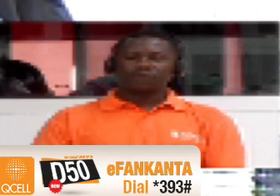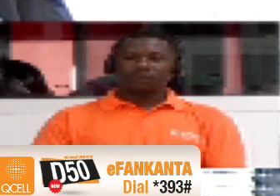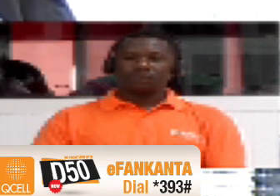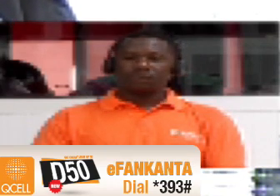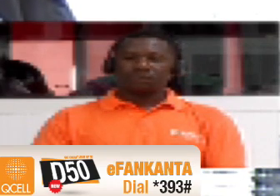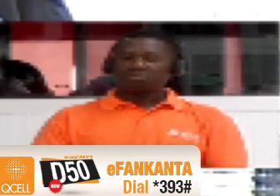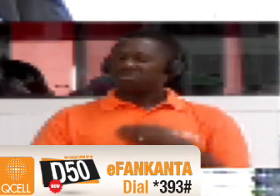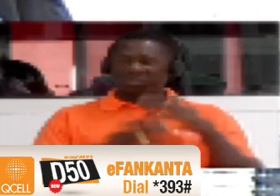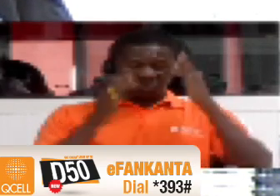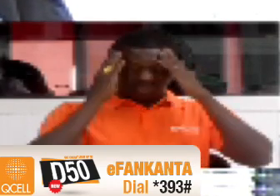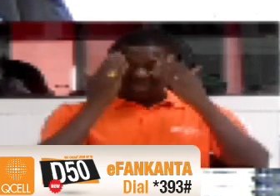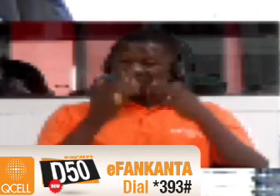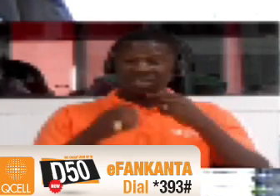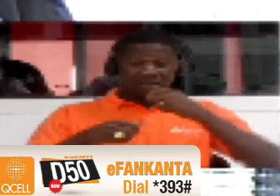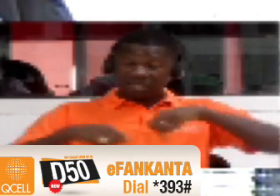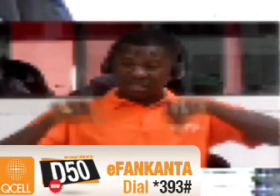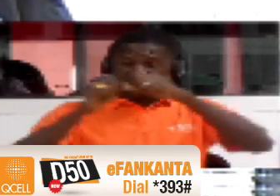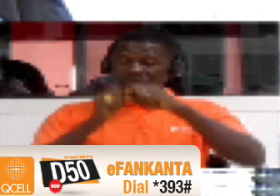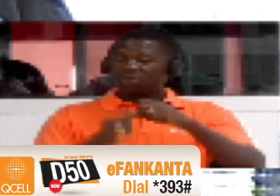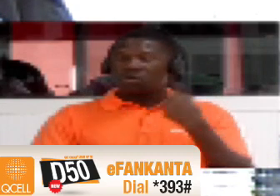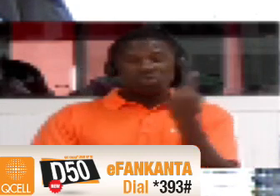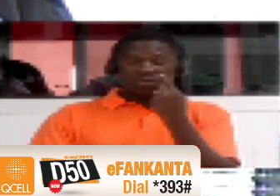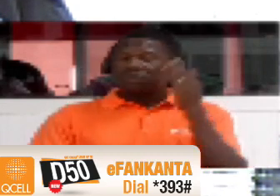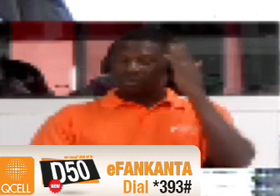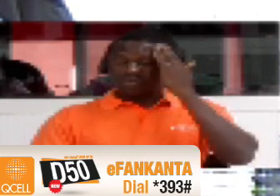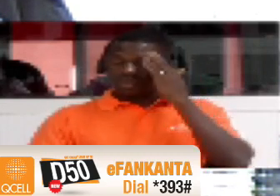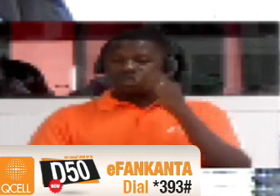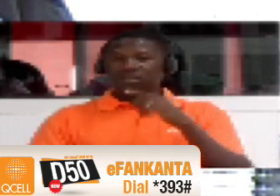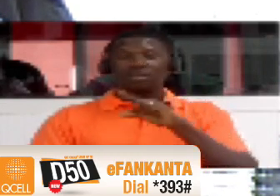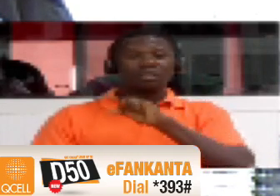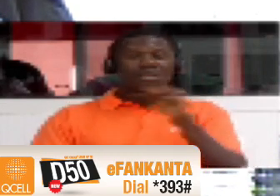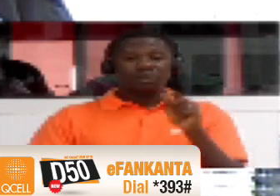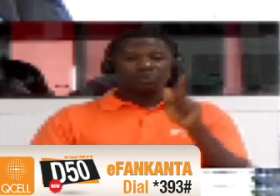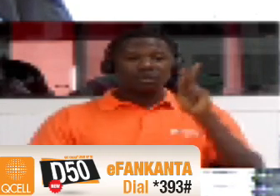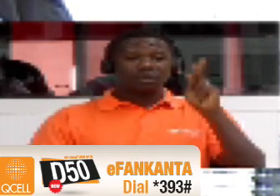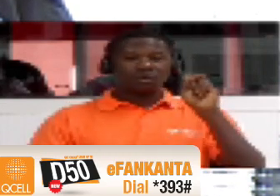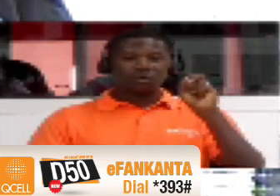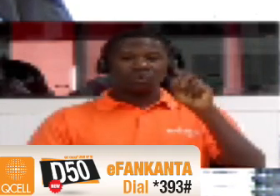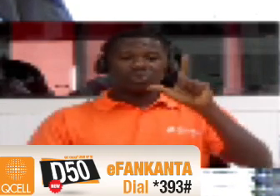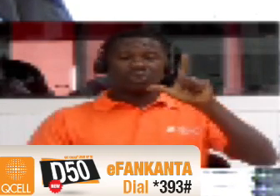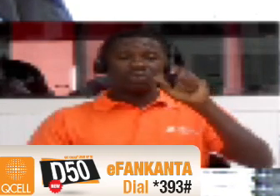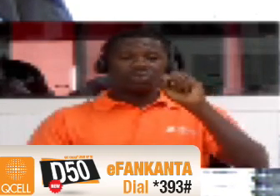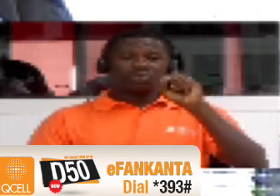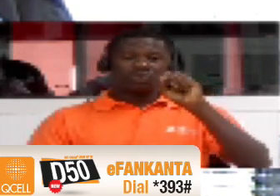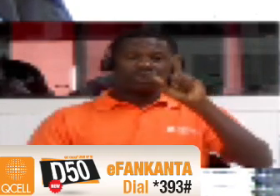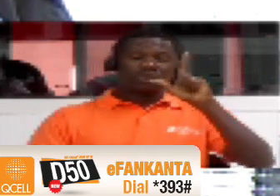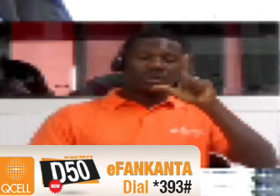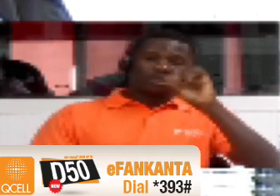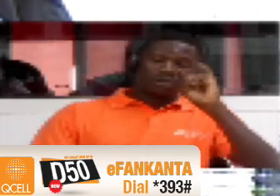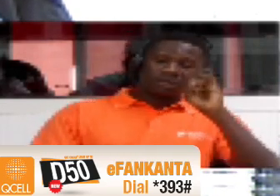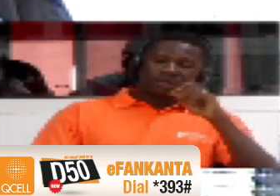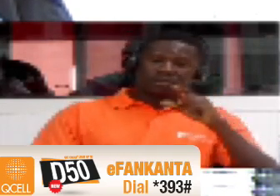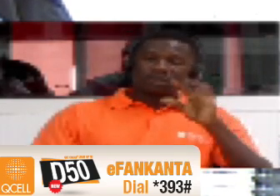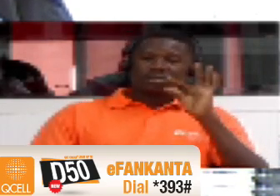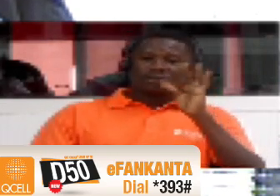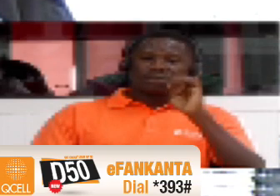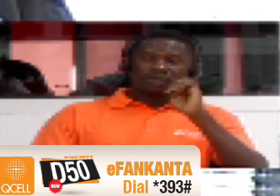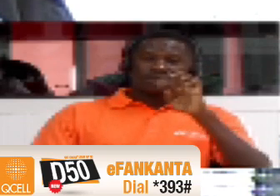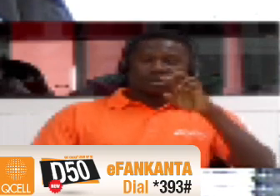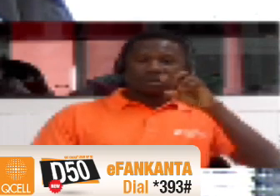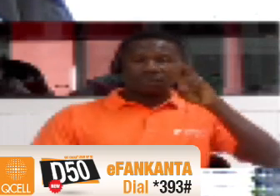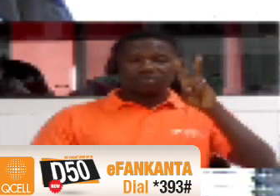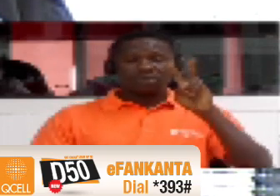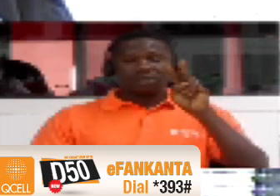not conversant with that area, but I only know it by Kololi Tavern. Did you meet other members of the patrol team on that